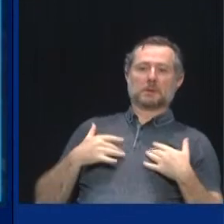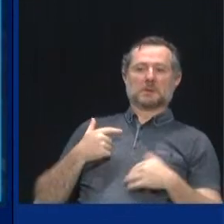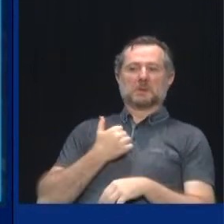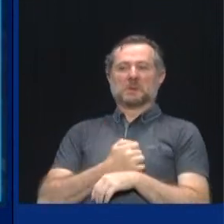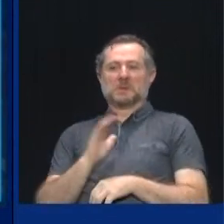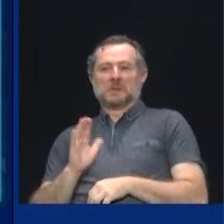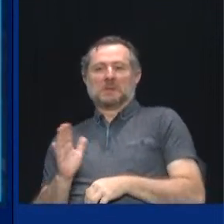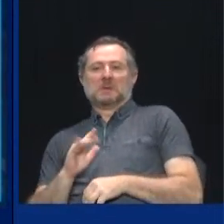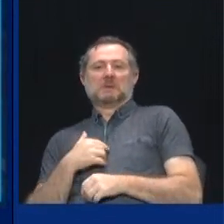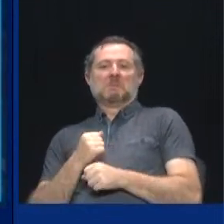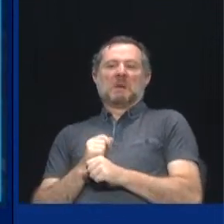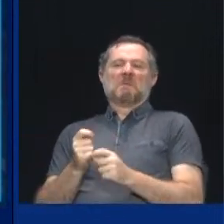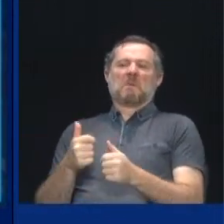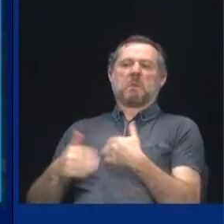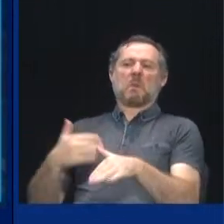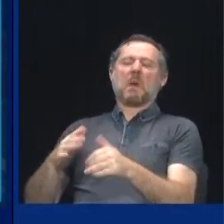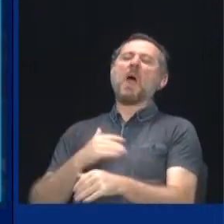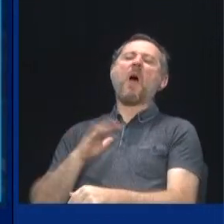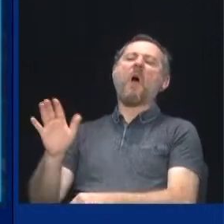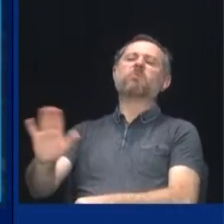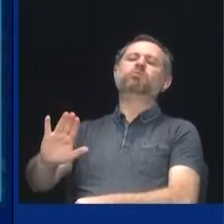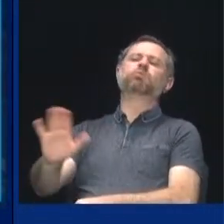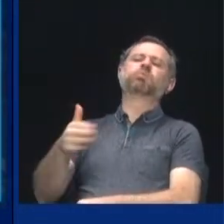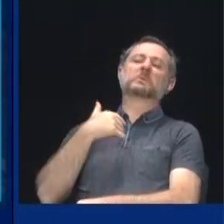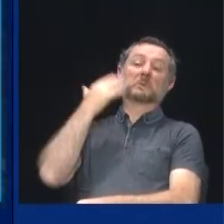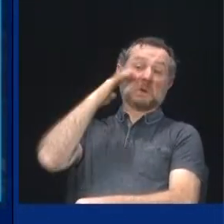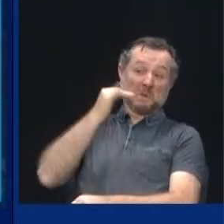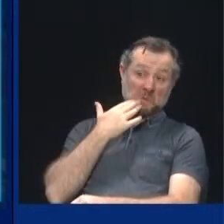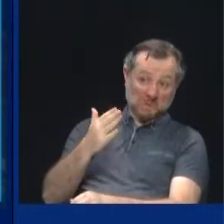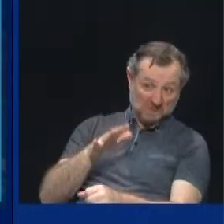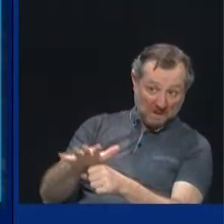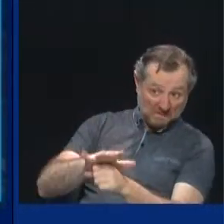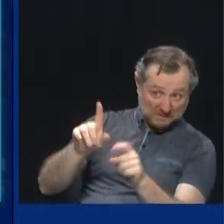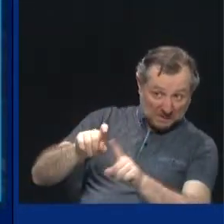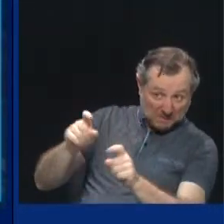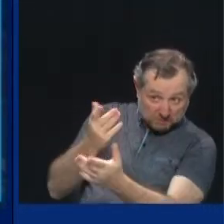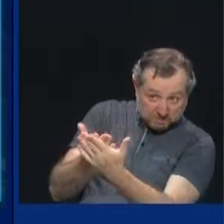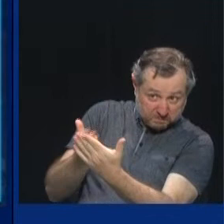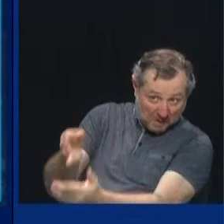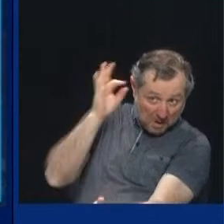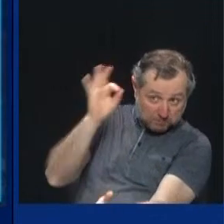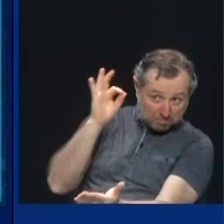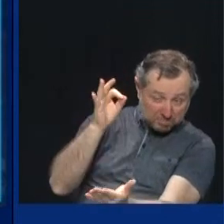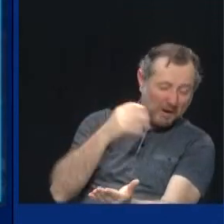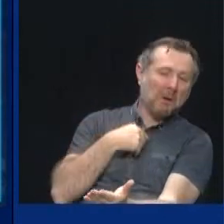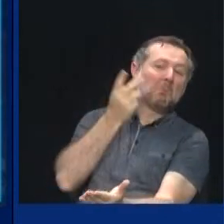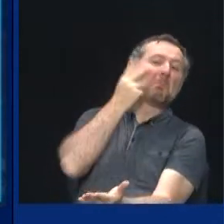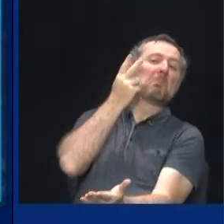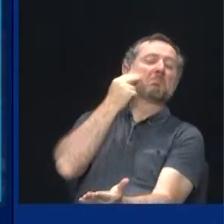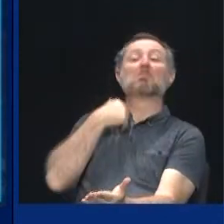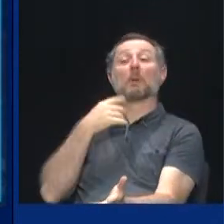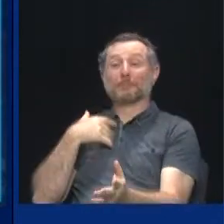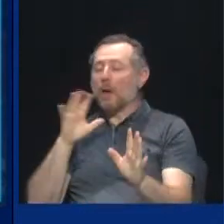created quickly. I don't know if they fully tested it. I get it. These are not